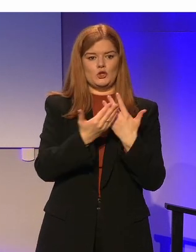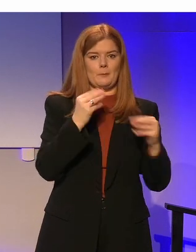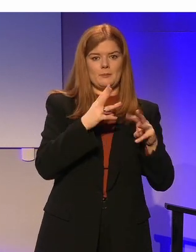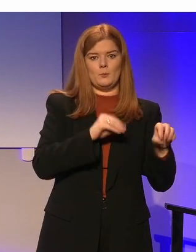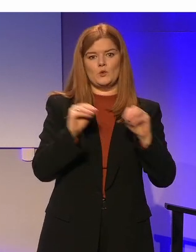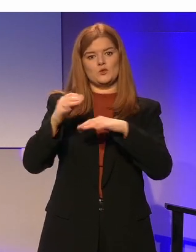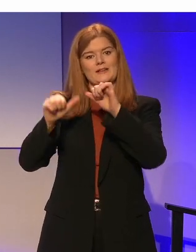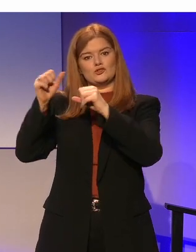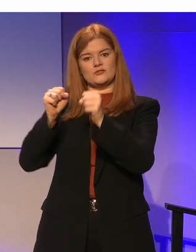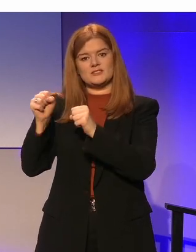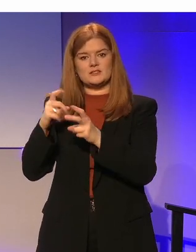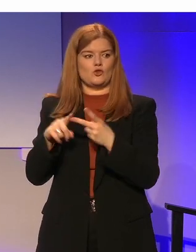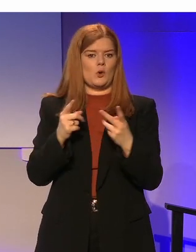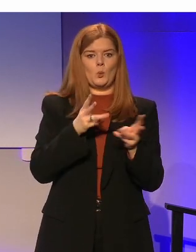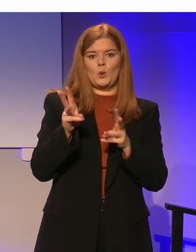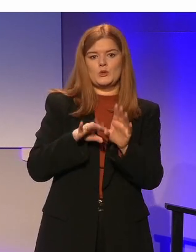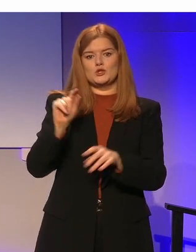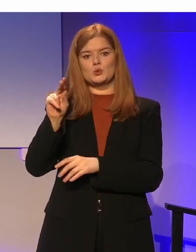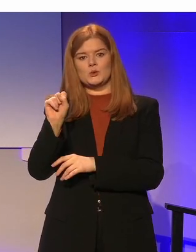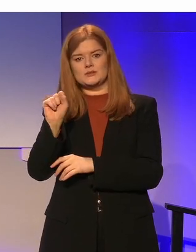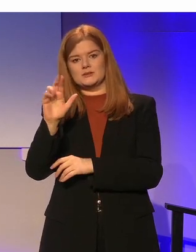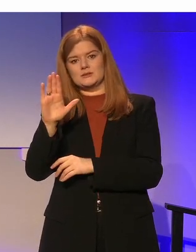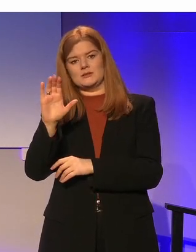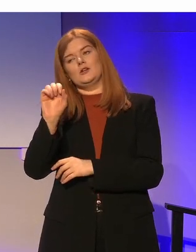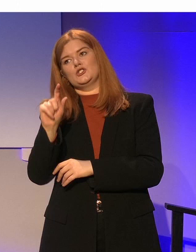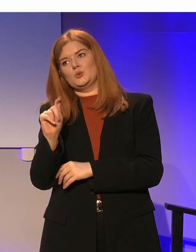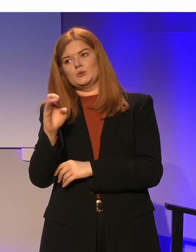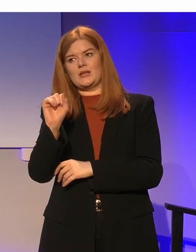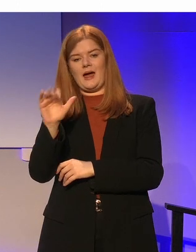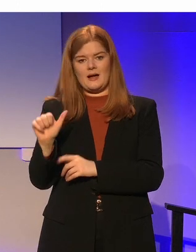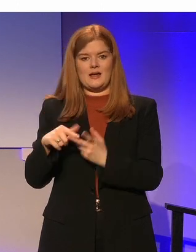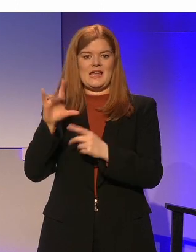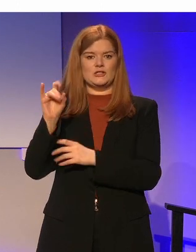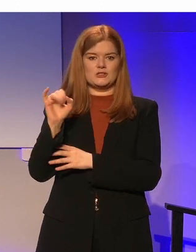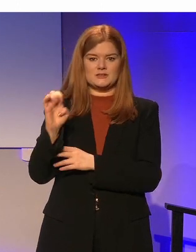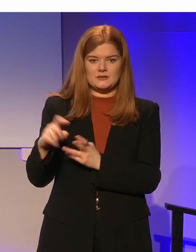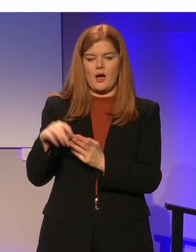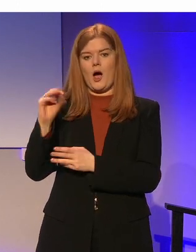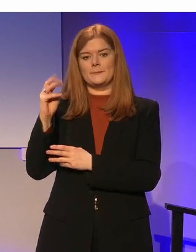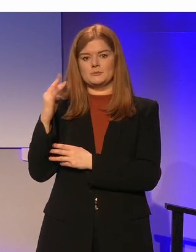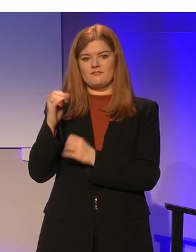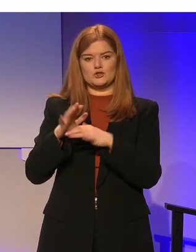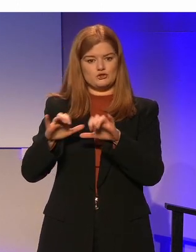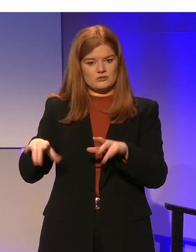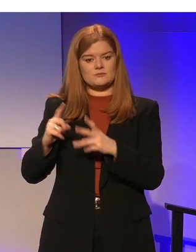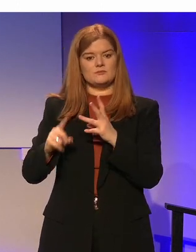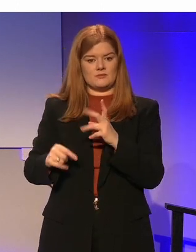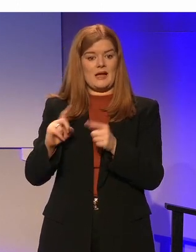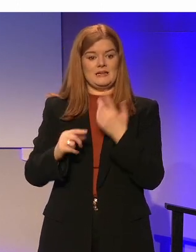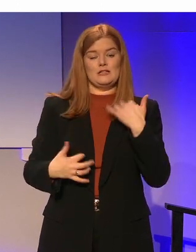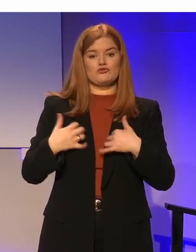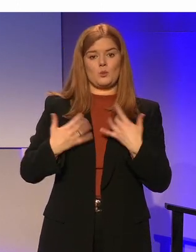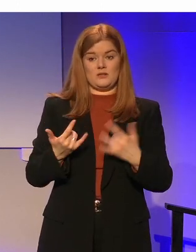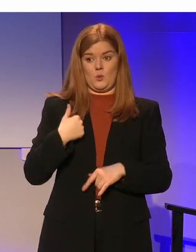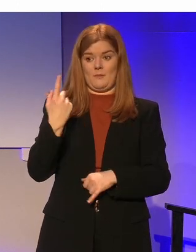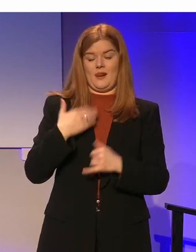adult services, so working with TUSLA, with the HSE, Ombudsman for Children and so on. And then, interestingly,